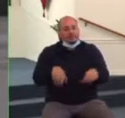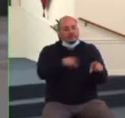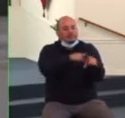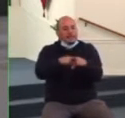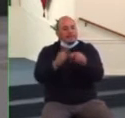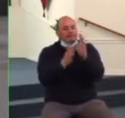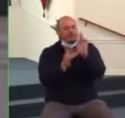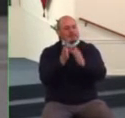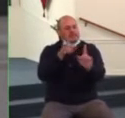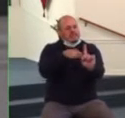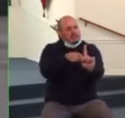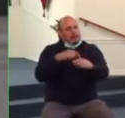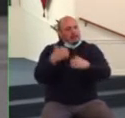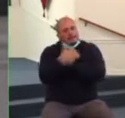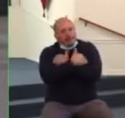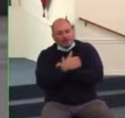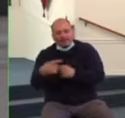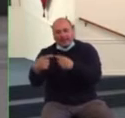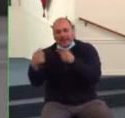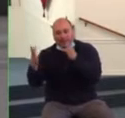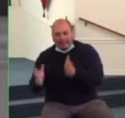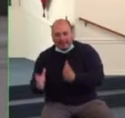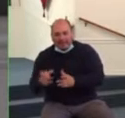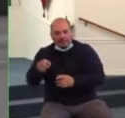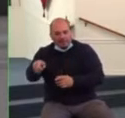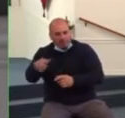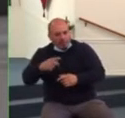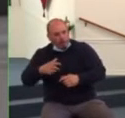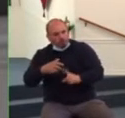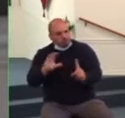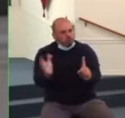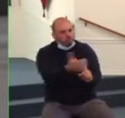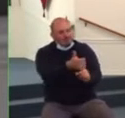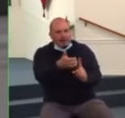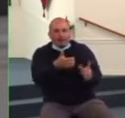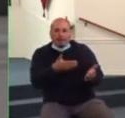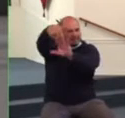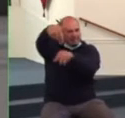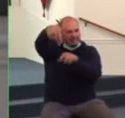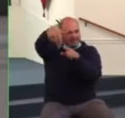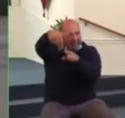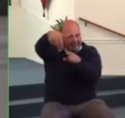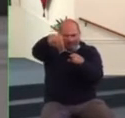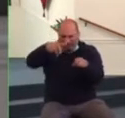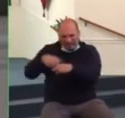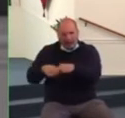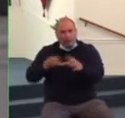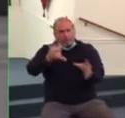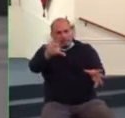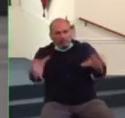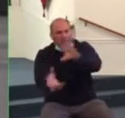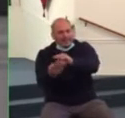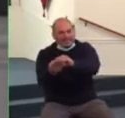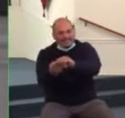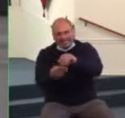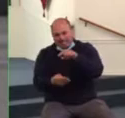enemies. Because even on the cross, he prayed, "Father, forgive them, for they do not know what they do."